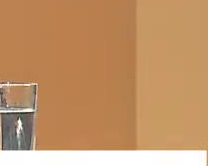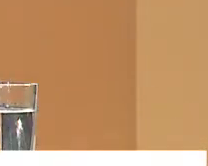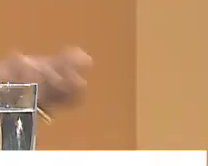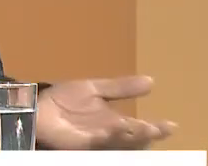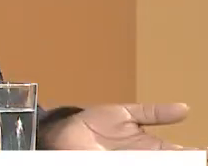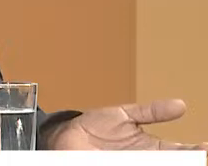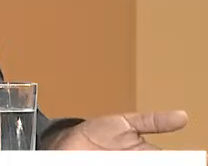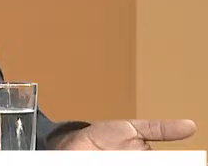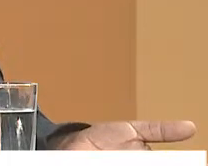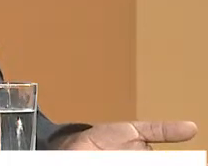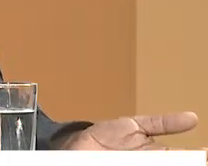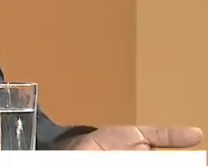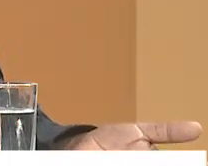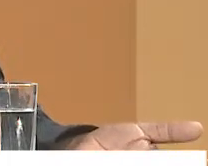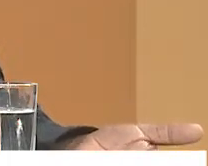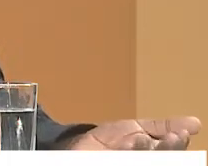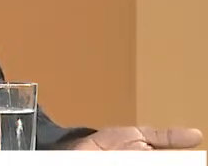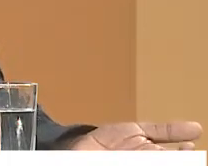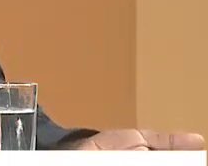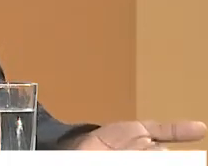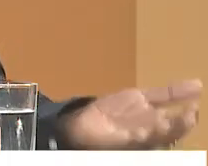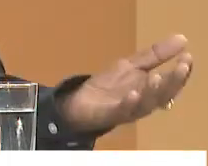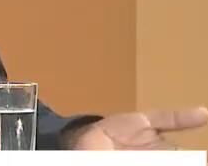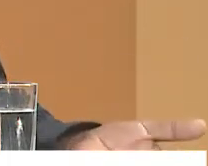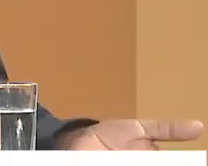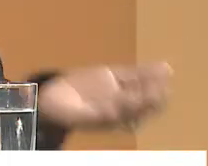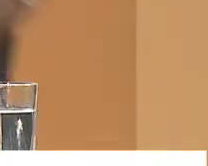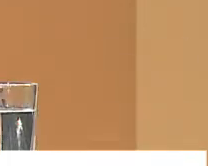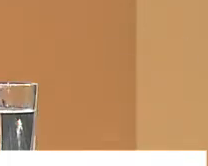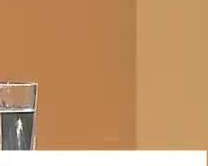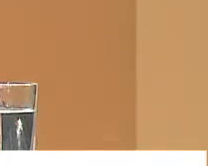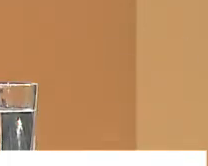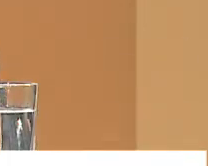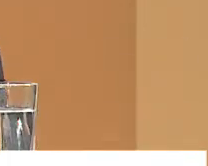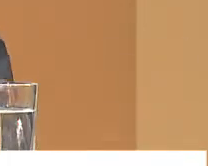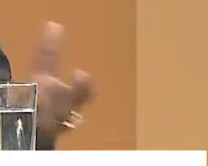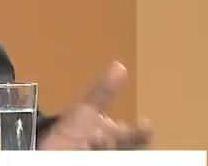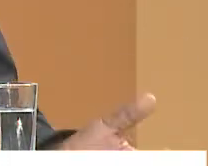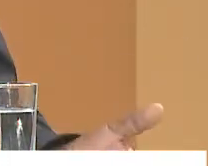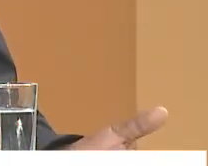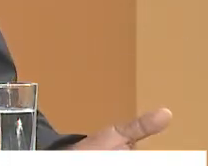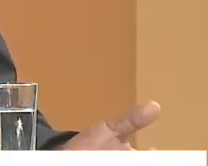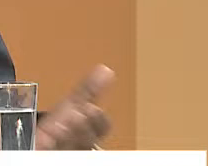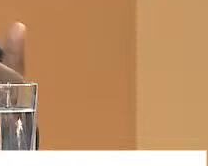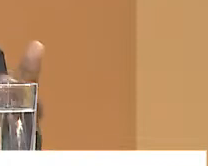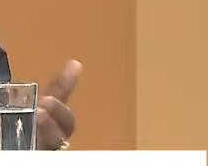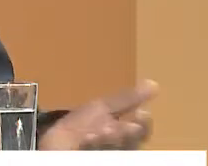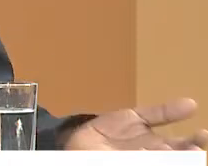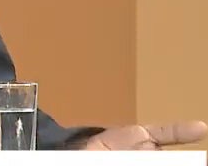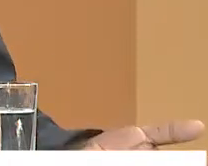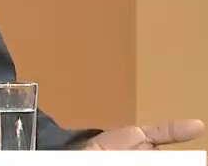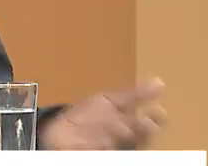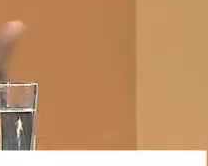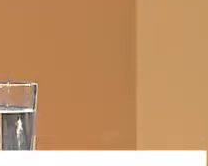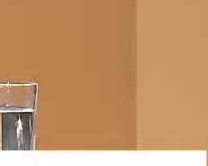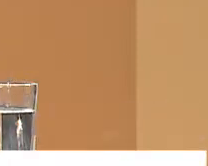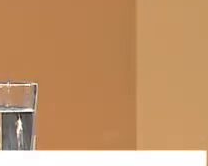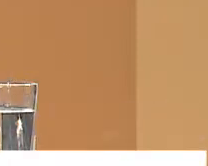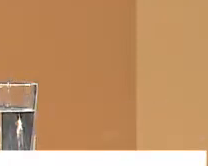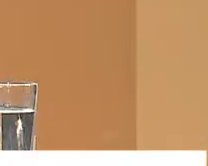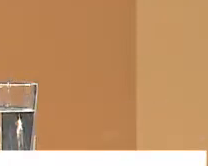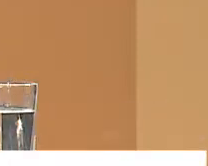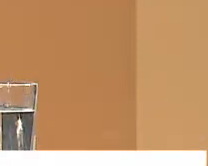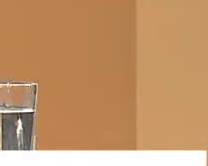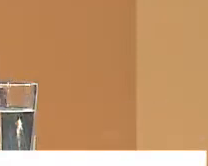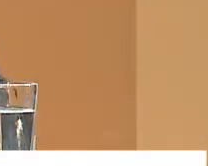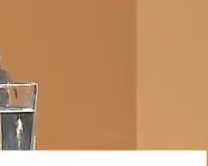priority issue. Are we thinking about the NSSF chief crisis? Are we thinking about the education crisis? Are we